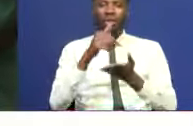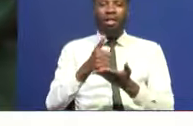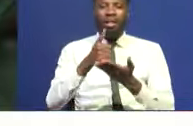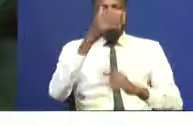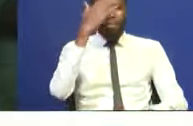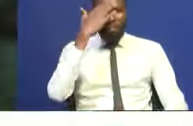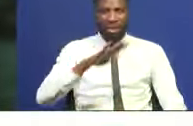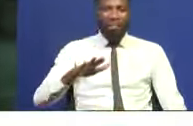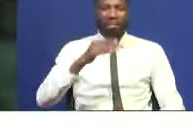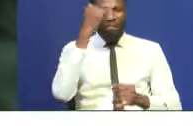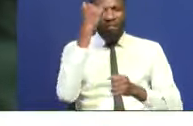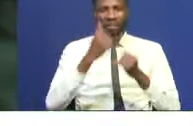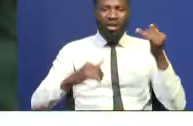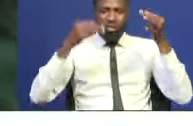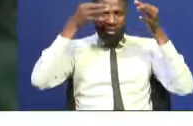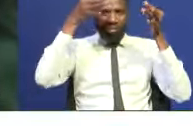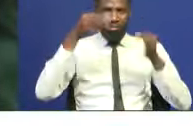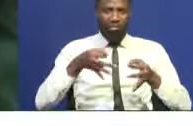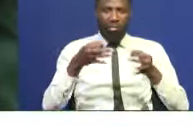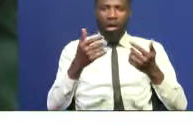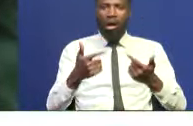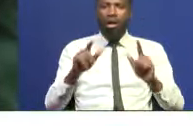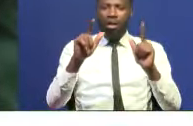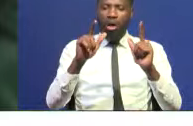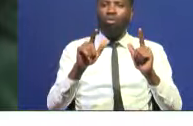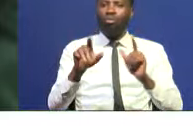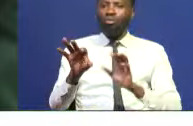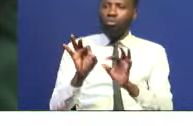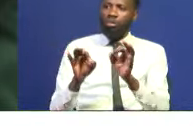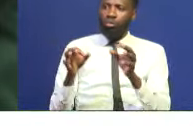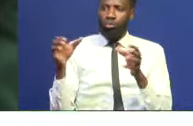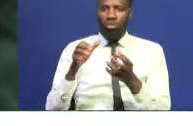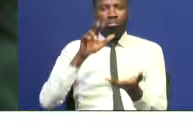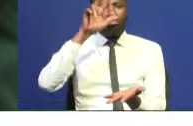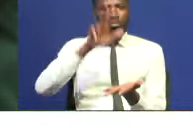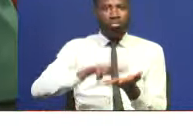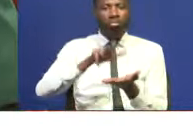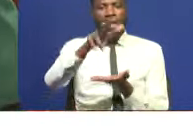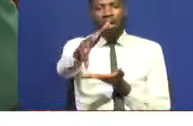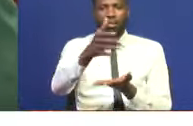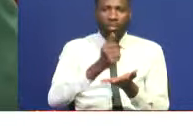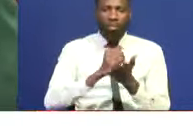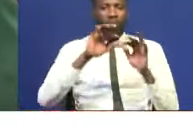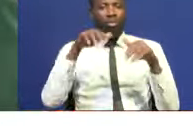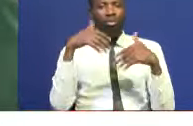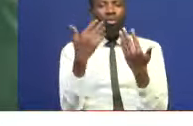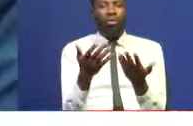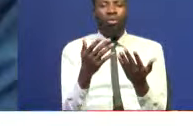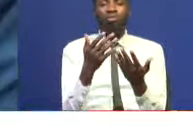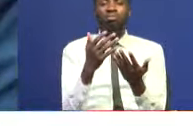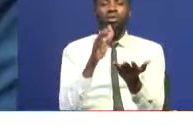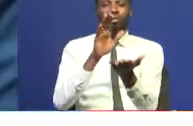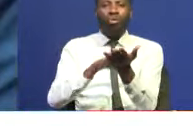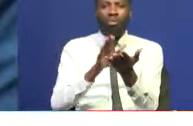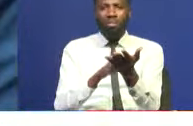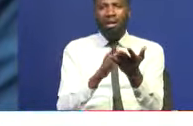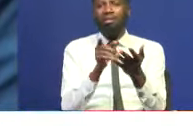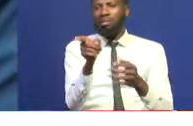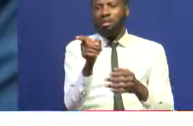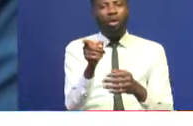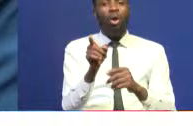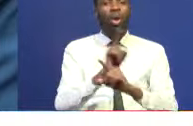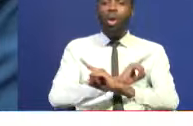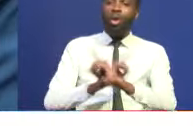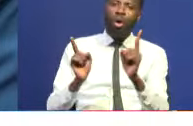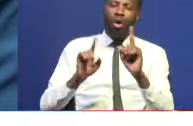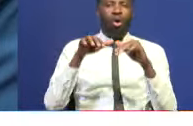decision, either clearing the nominees for appointment or recommending their rejection or changes of names. I don't think I'll be biased.